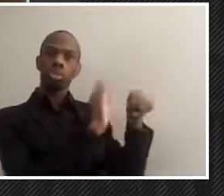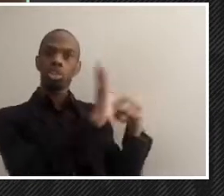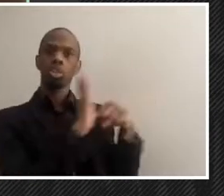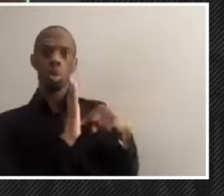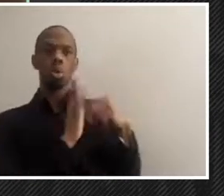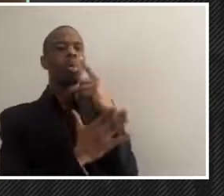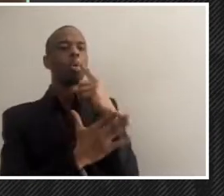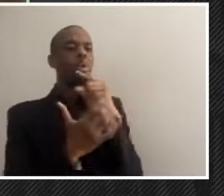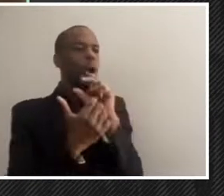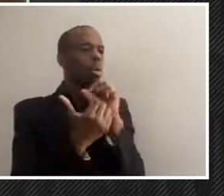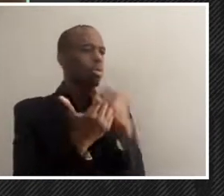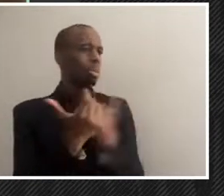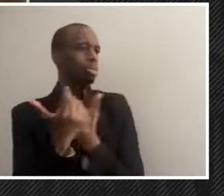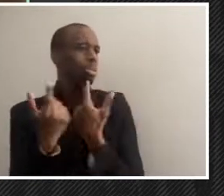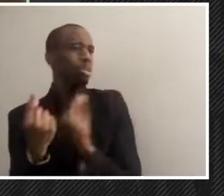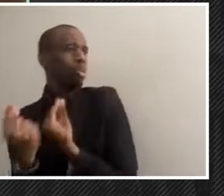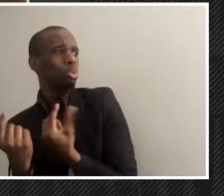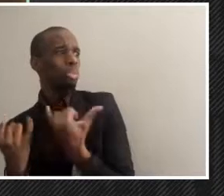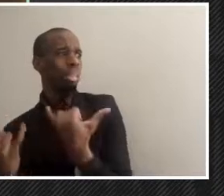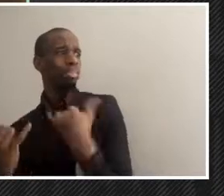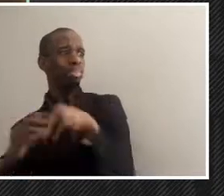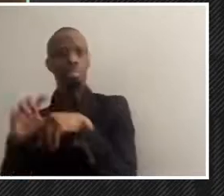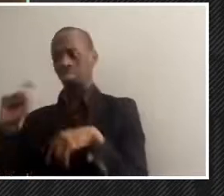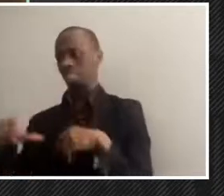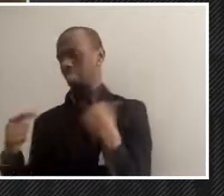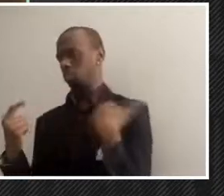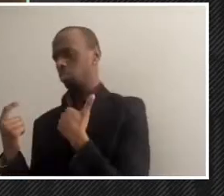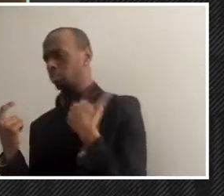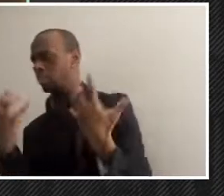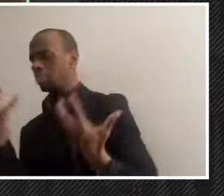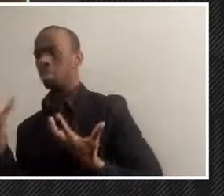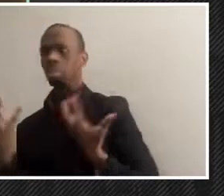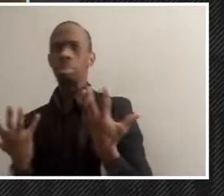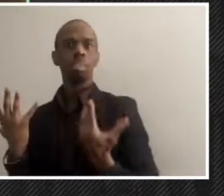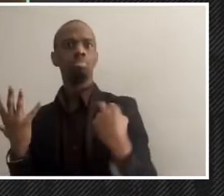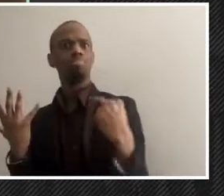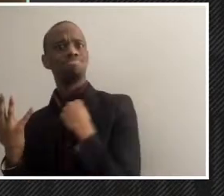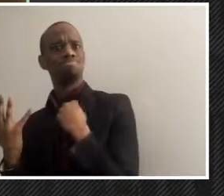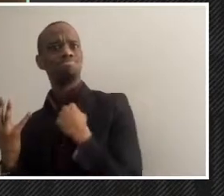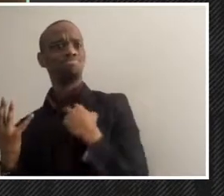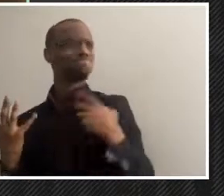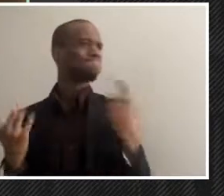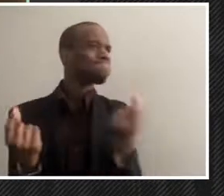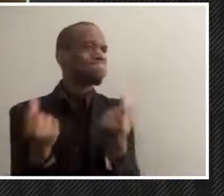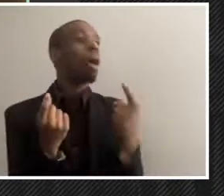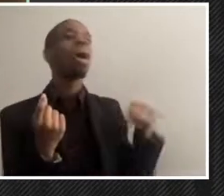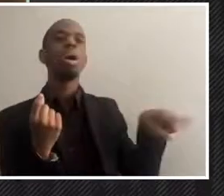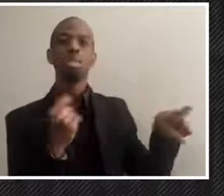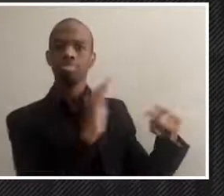a new Southern strategy that Georgia laid out for us that I think we can all take advantage of.